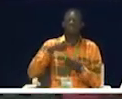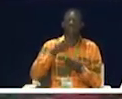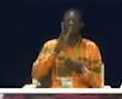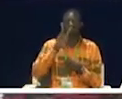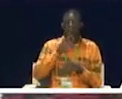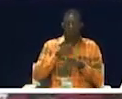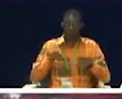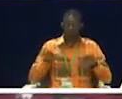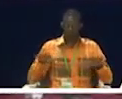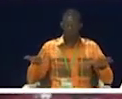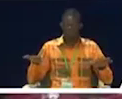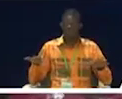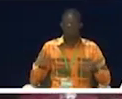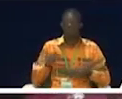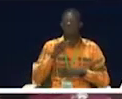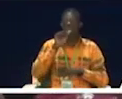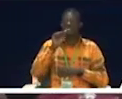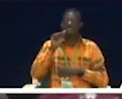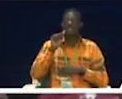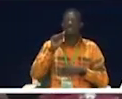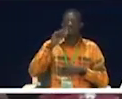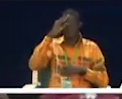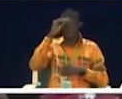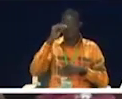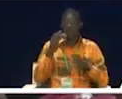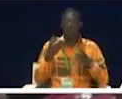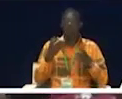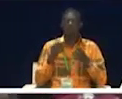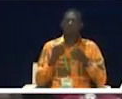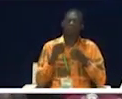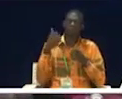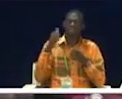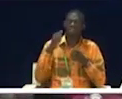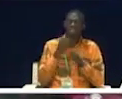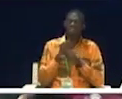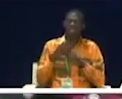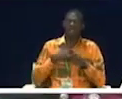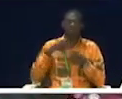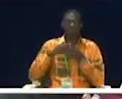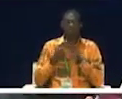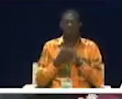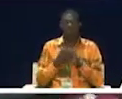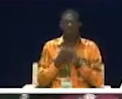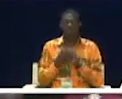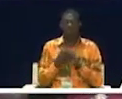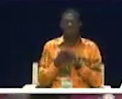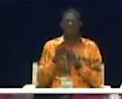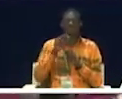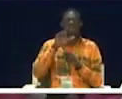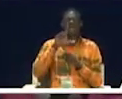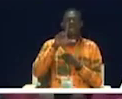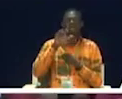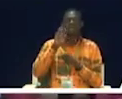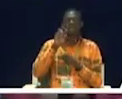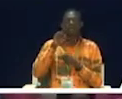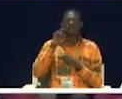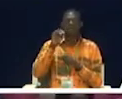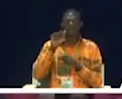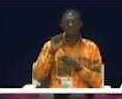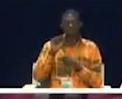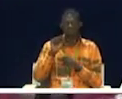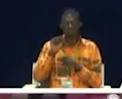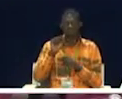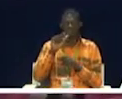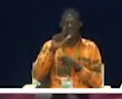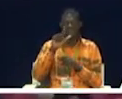her two children. A child, a boy not up to 10 years, has glaucoma. I was so angry. Now, because I